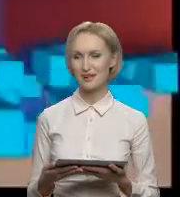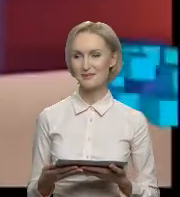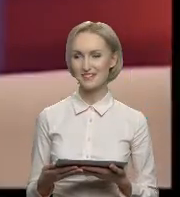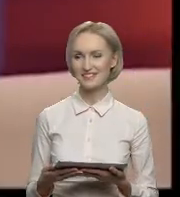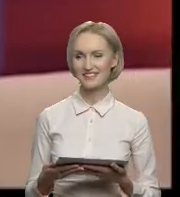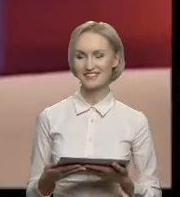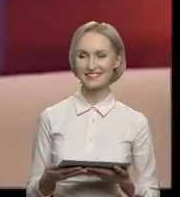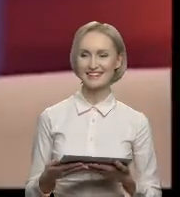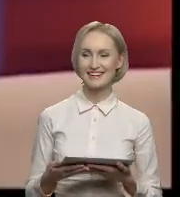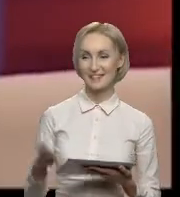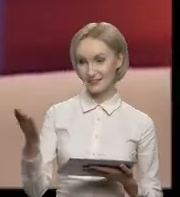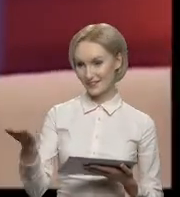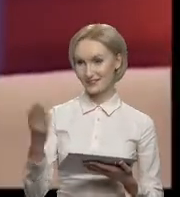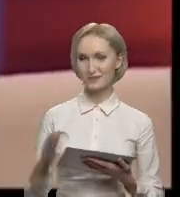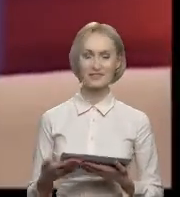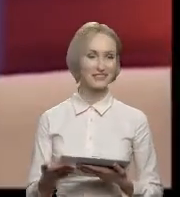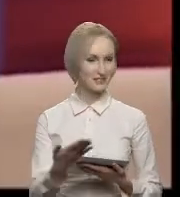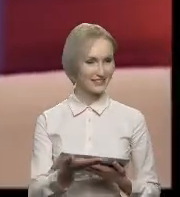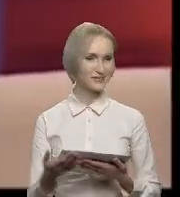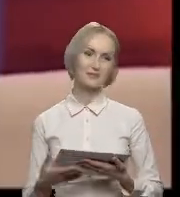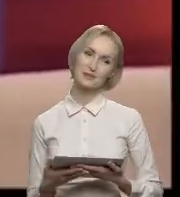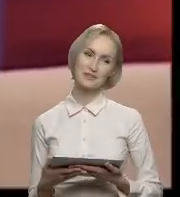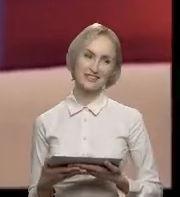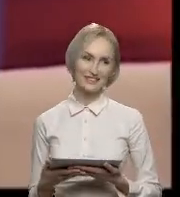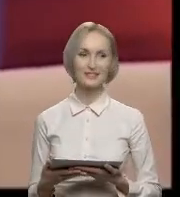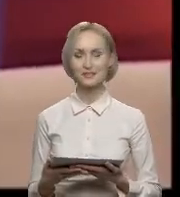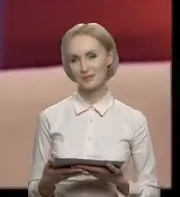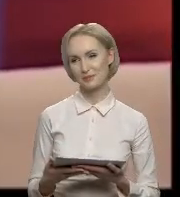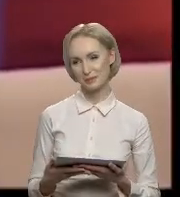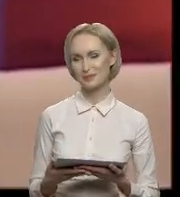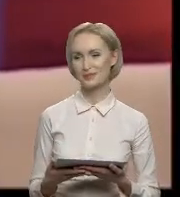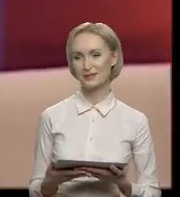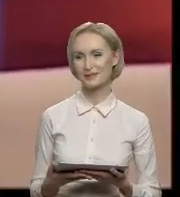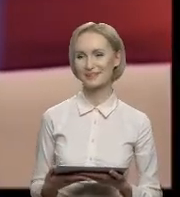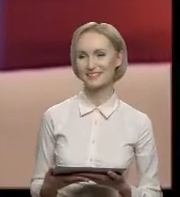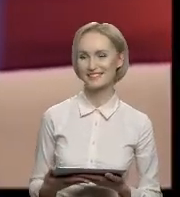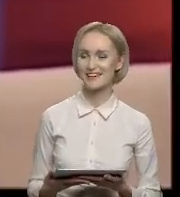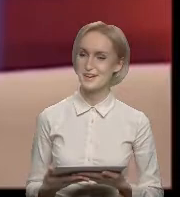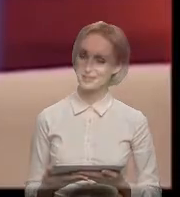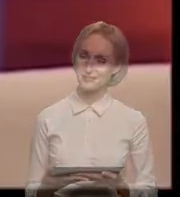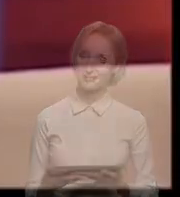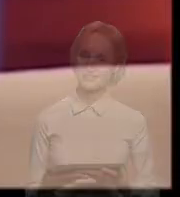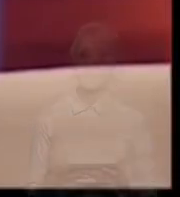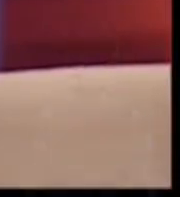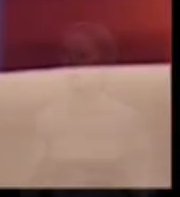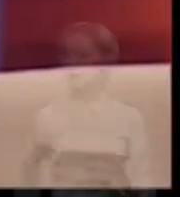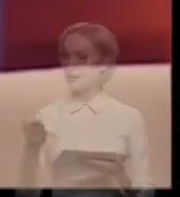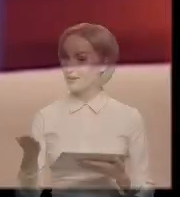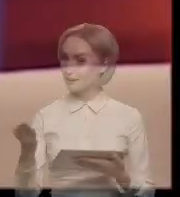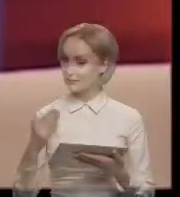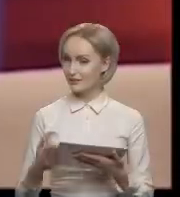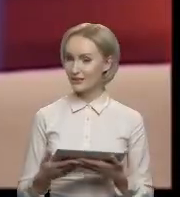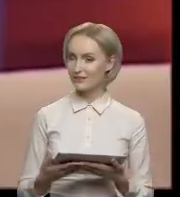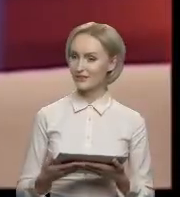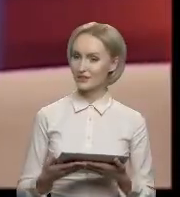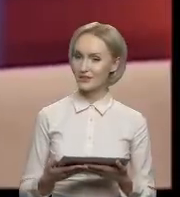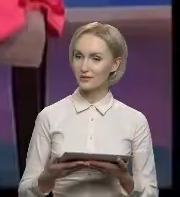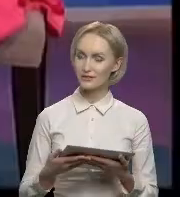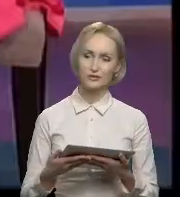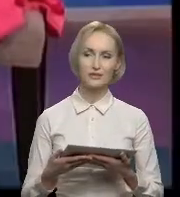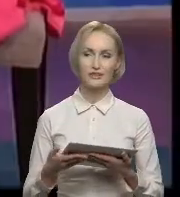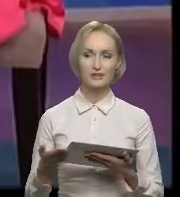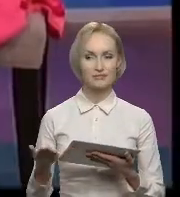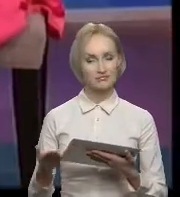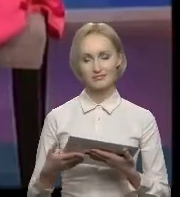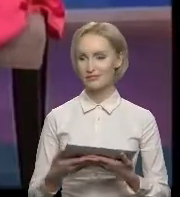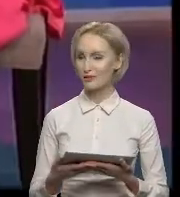fiance. He wants to work it out. But I'm just tired of his. He needs to, like, grow up, get and be, just move the hell on and start doing